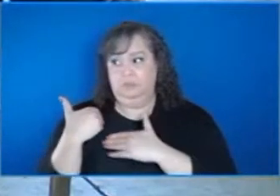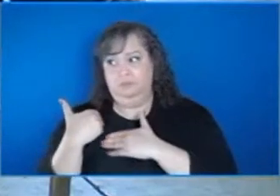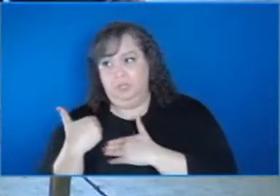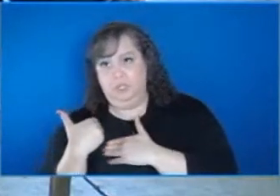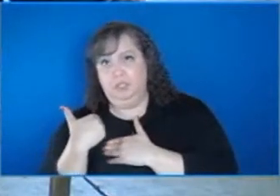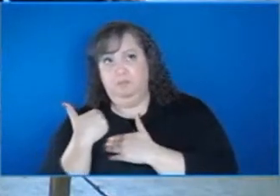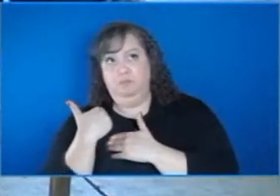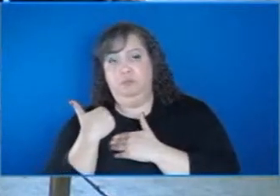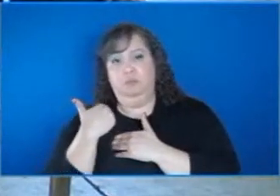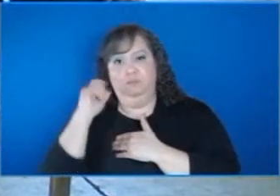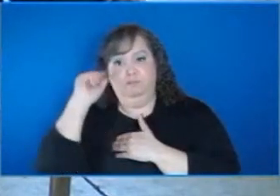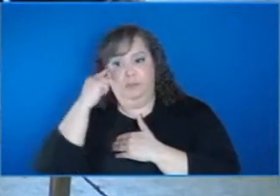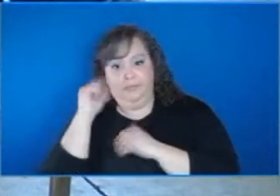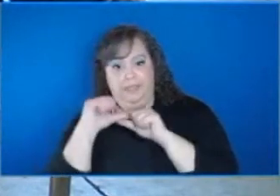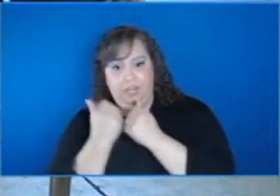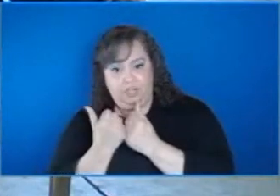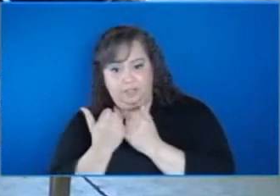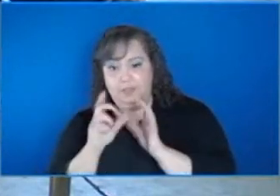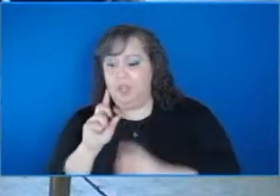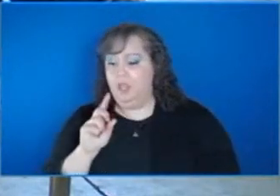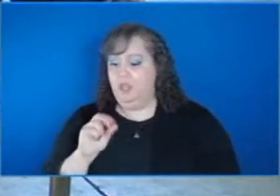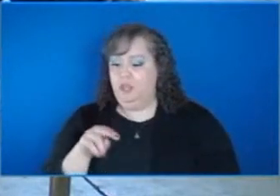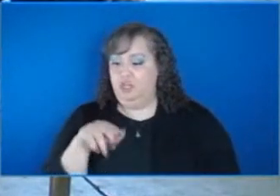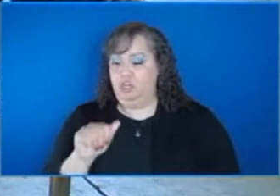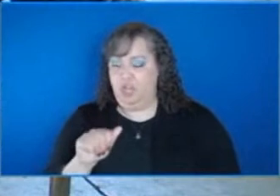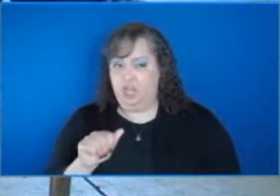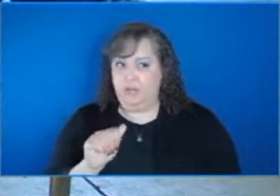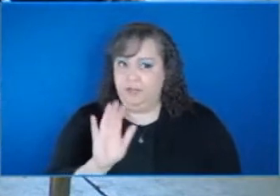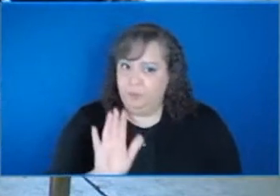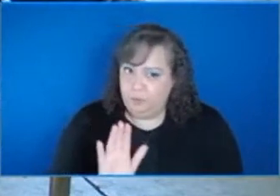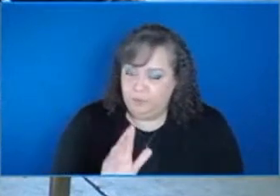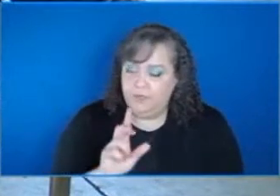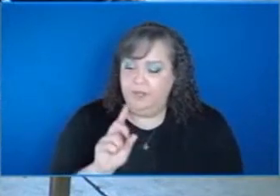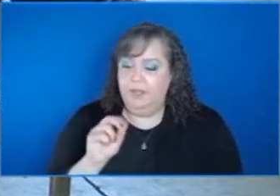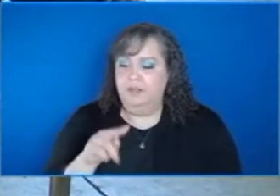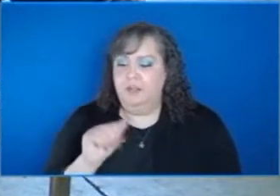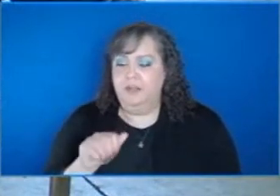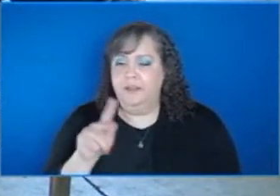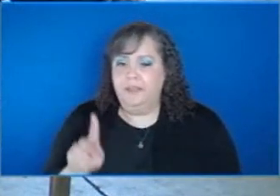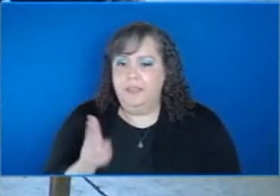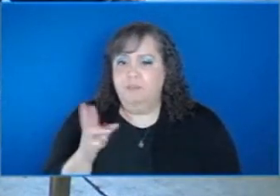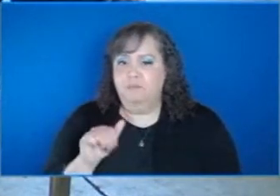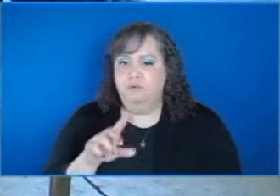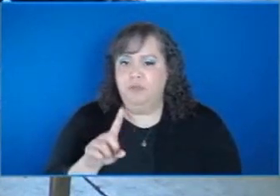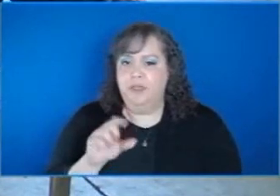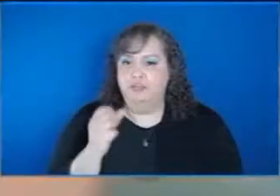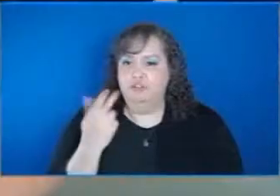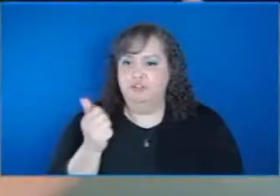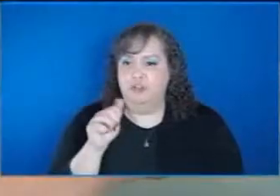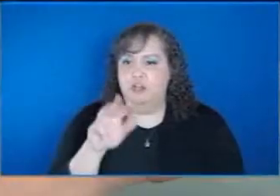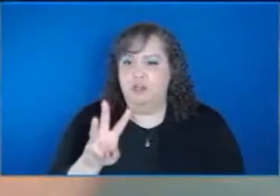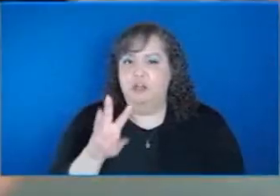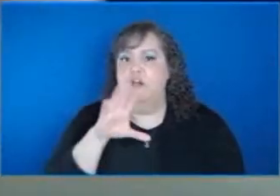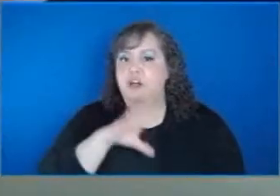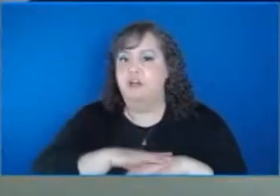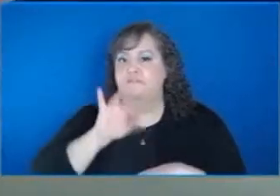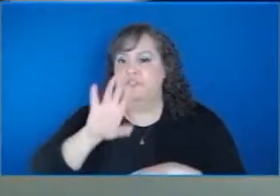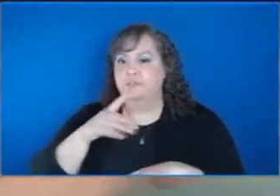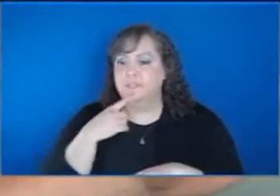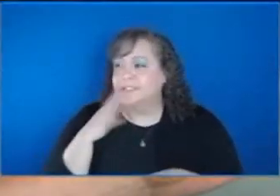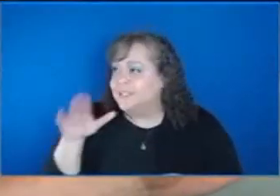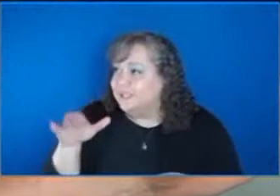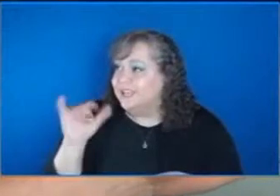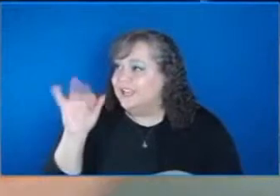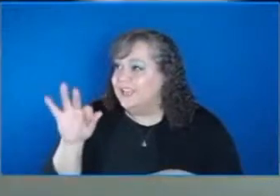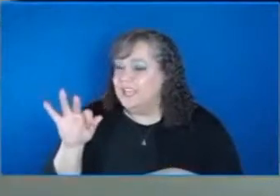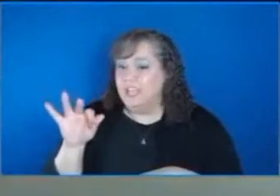Donna, we hear you. Donna K. Bradshaw on Facebook wants to know, what if this puts the asteroid in a